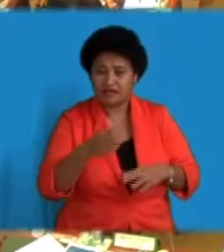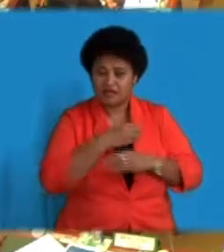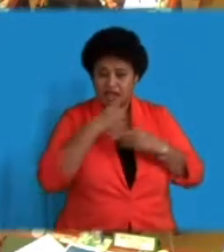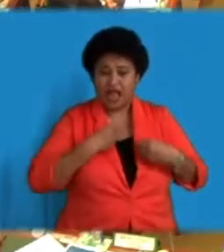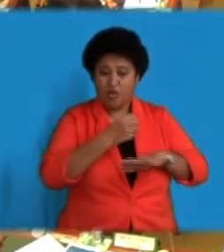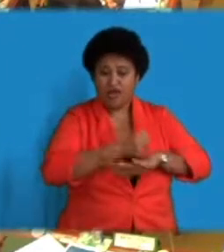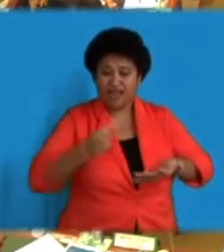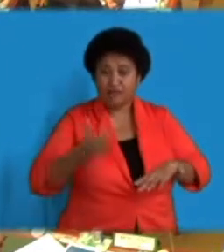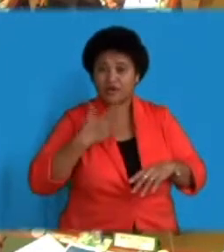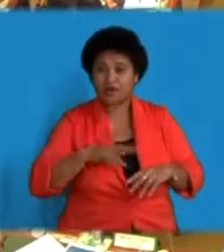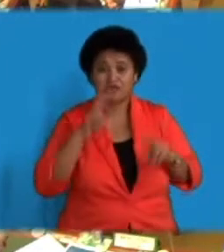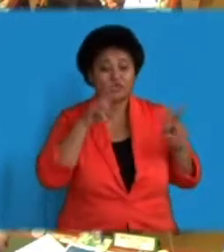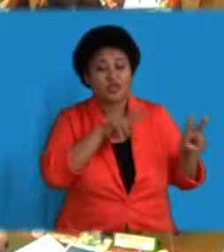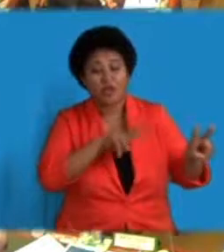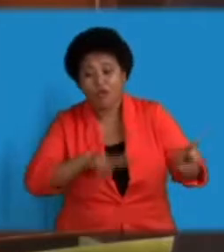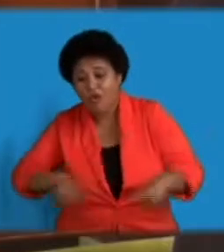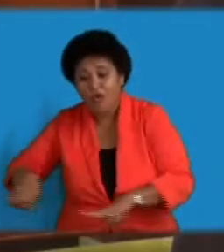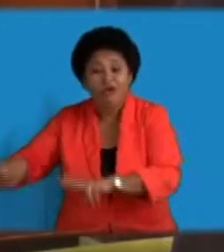Fijian. And